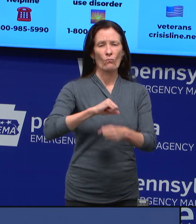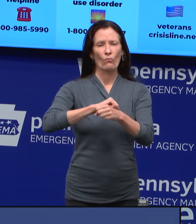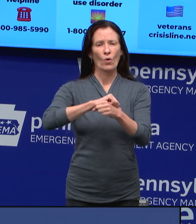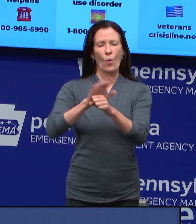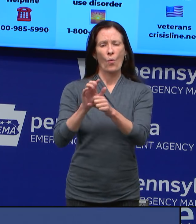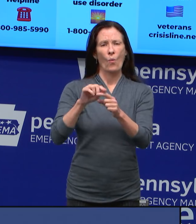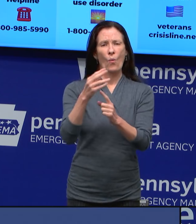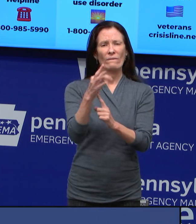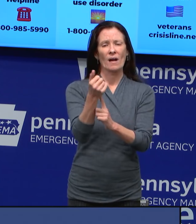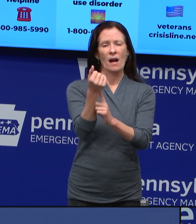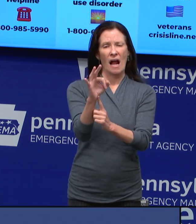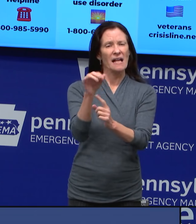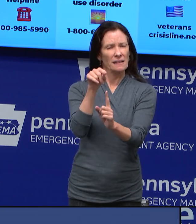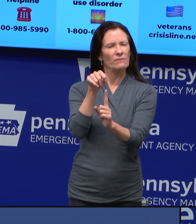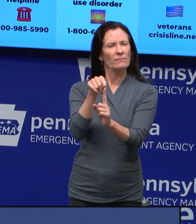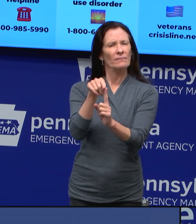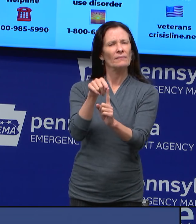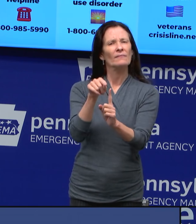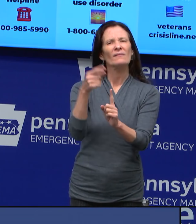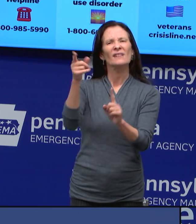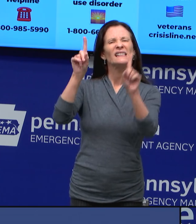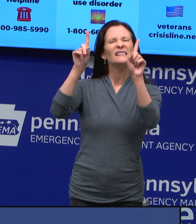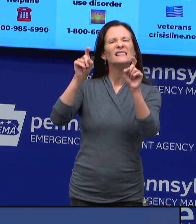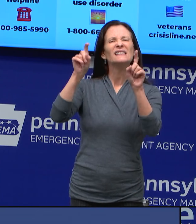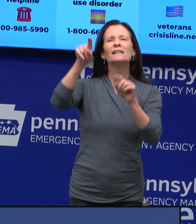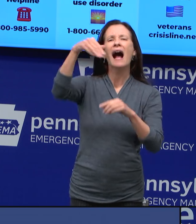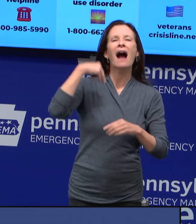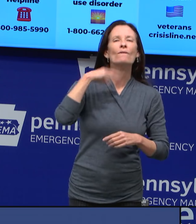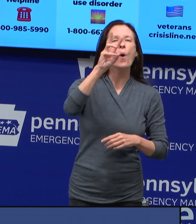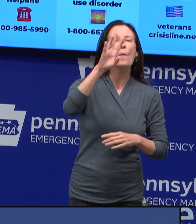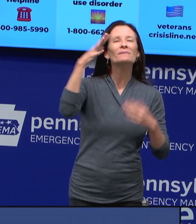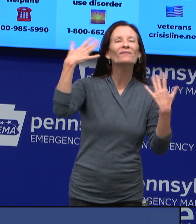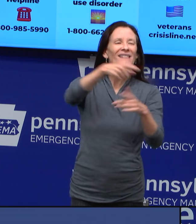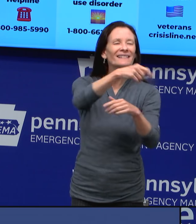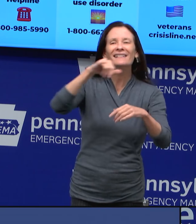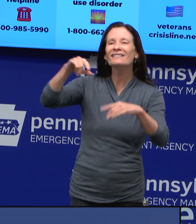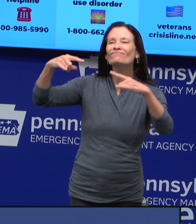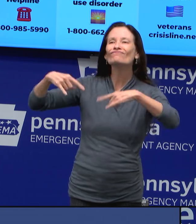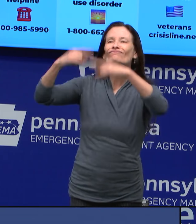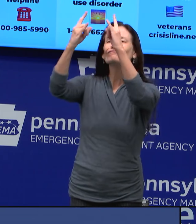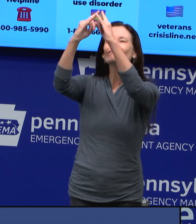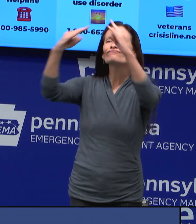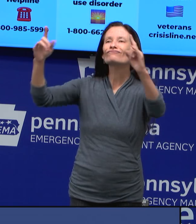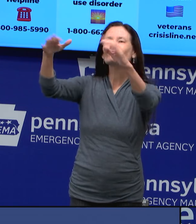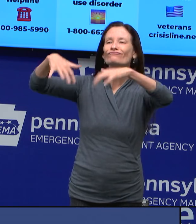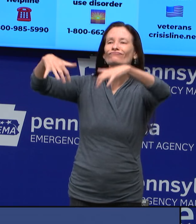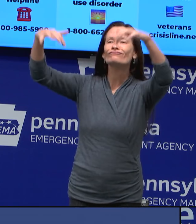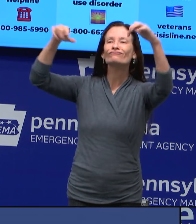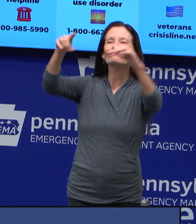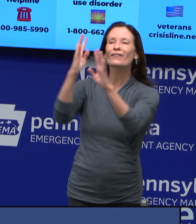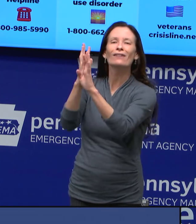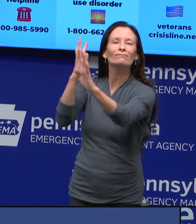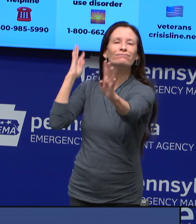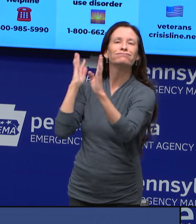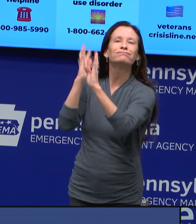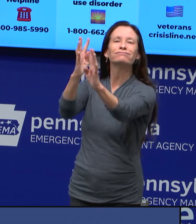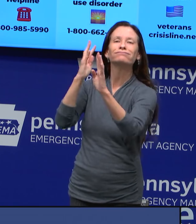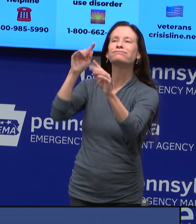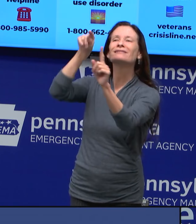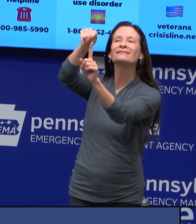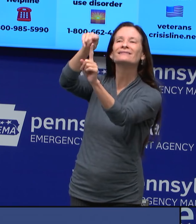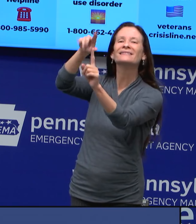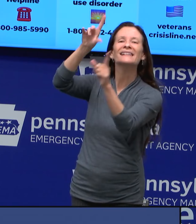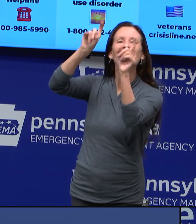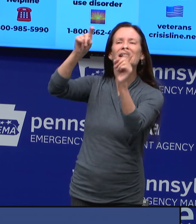Mohegan Sun Arena site in Wilkes-Barre Township, how many have come back positive? So approximately 5 to 7% of those